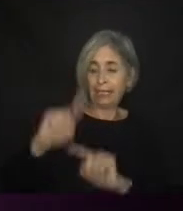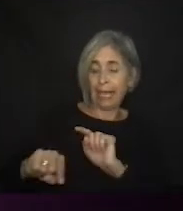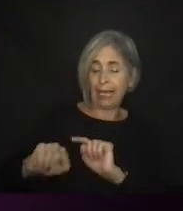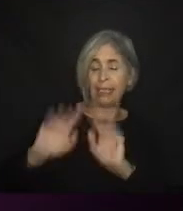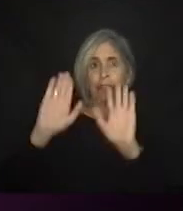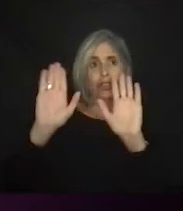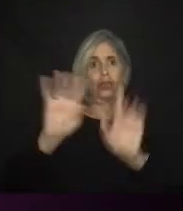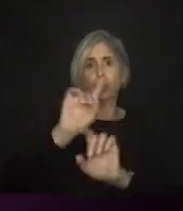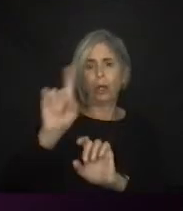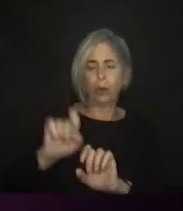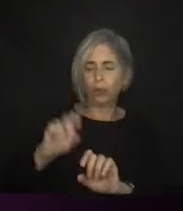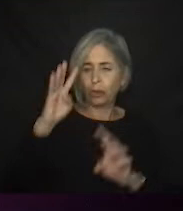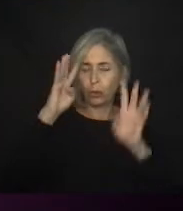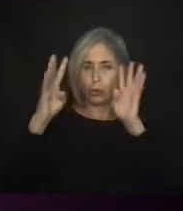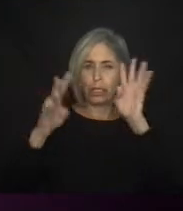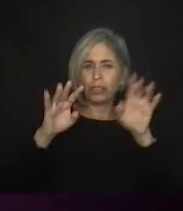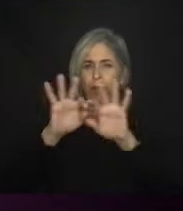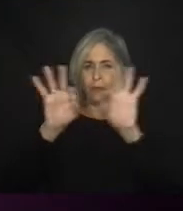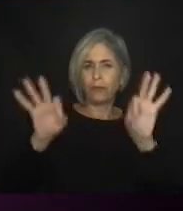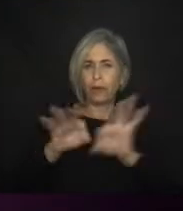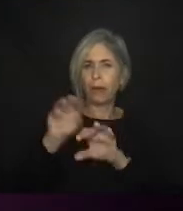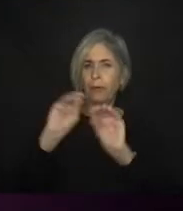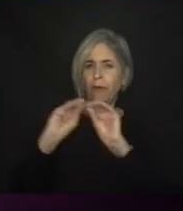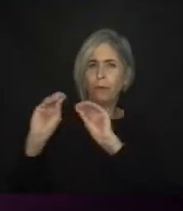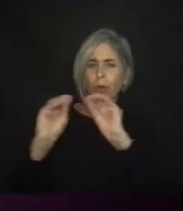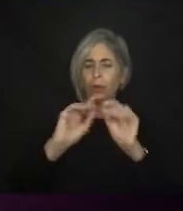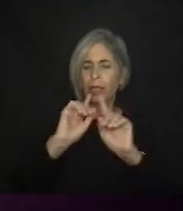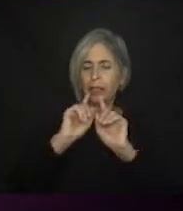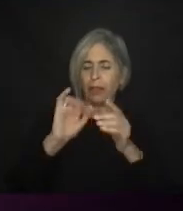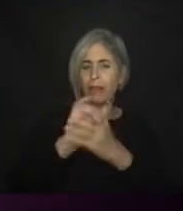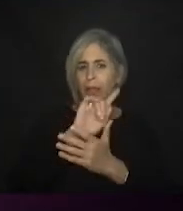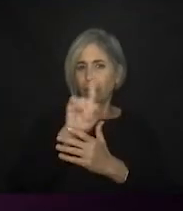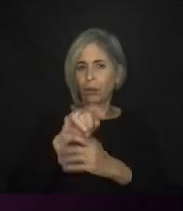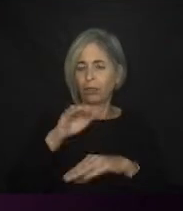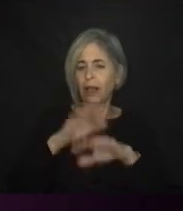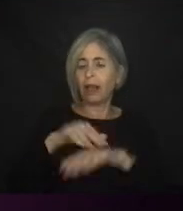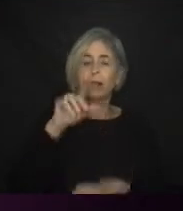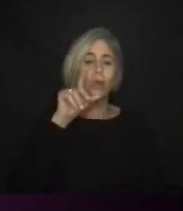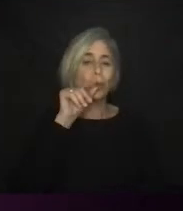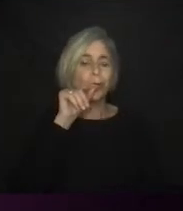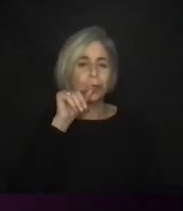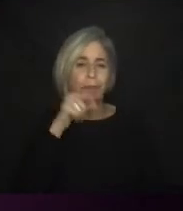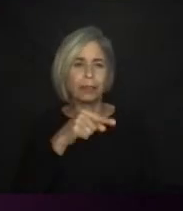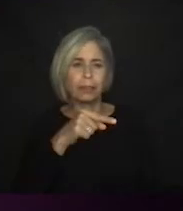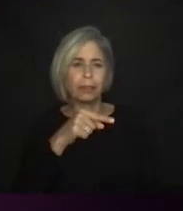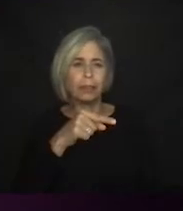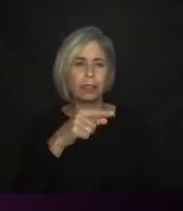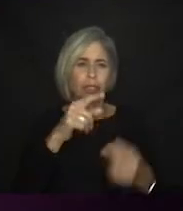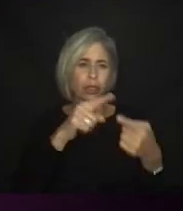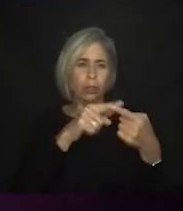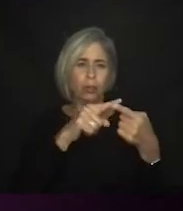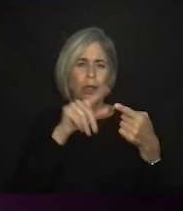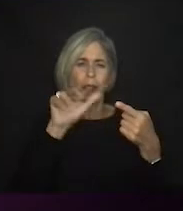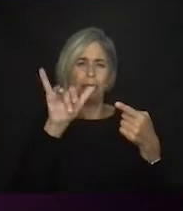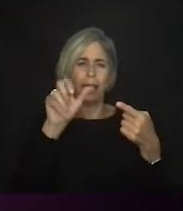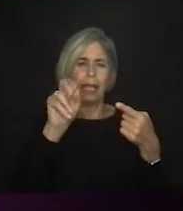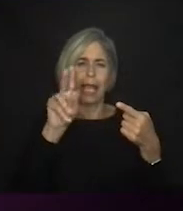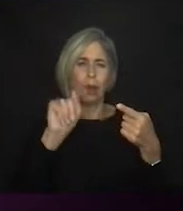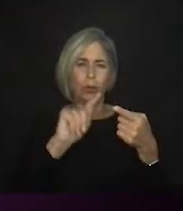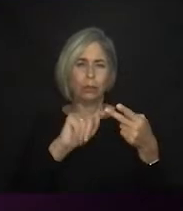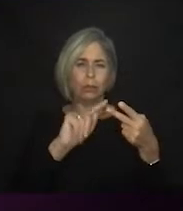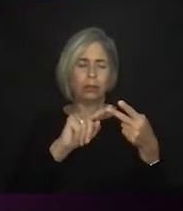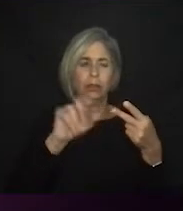question, and the creator of Framer Motion answered that question on Twitter. So it can do layout